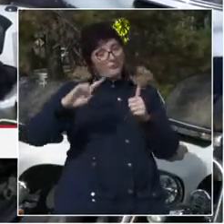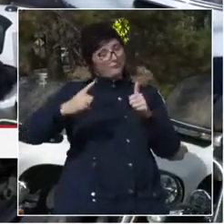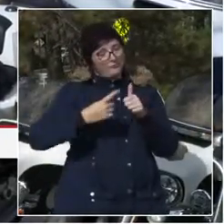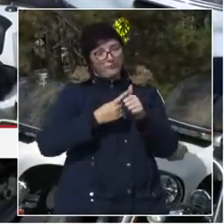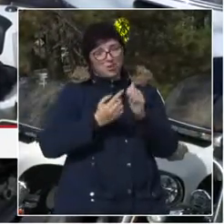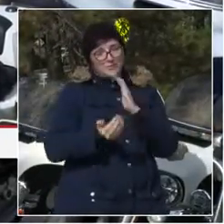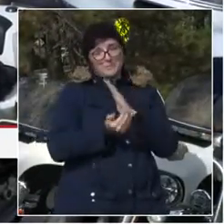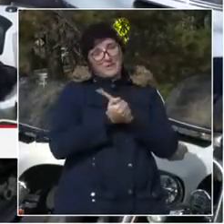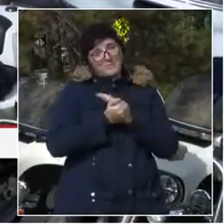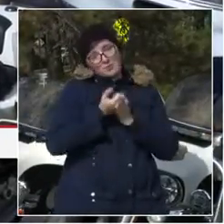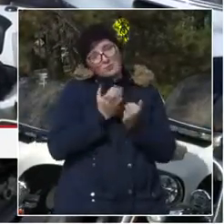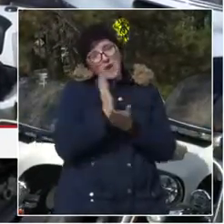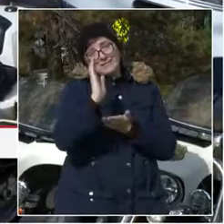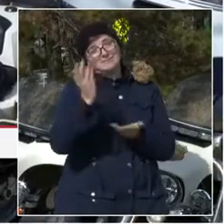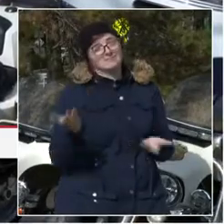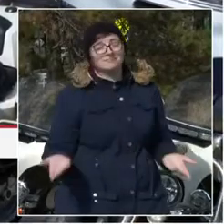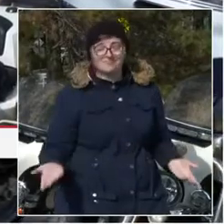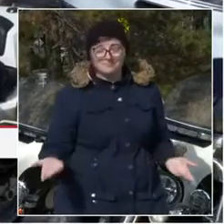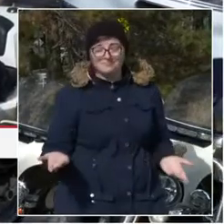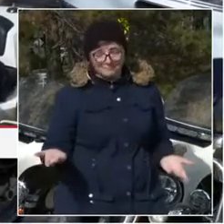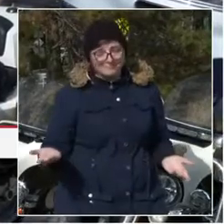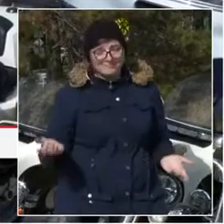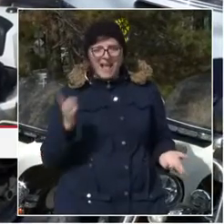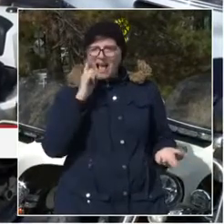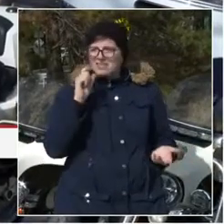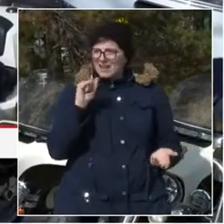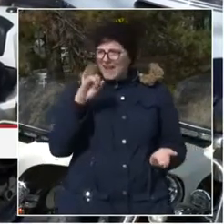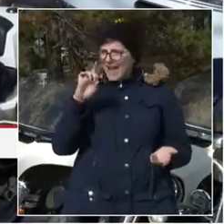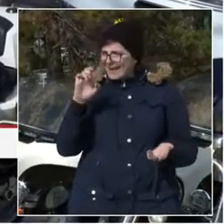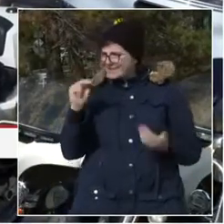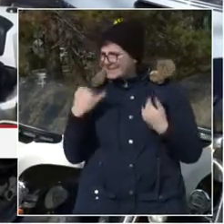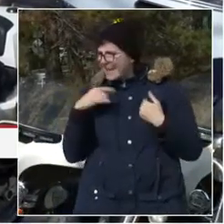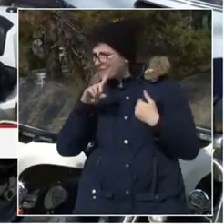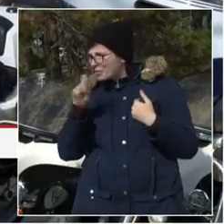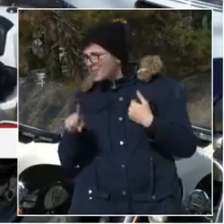Amendment rights. And I think Aiden had a question.